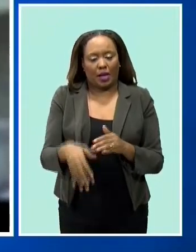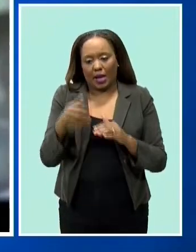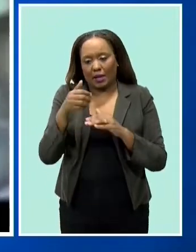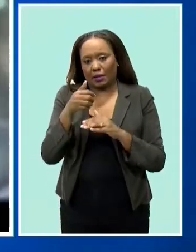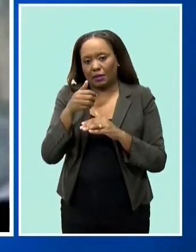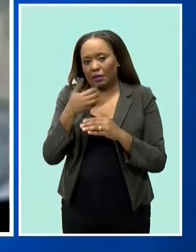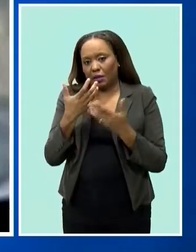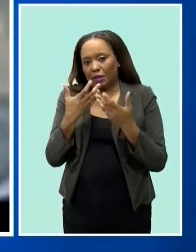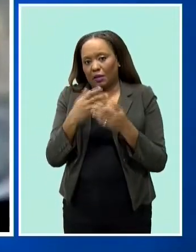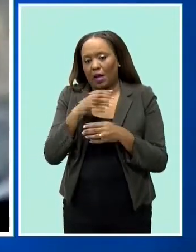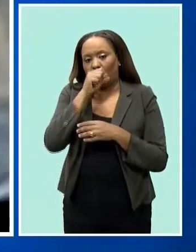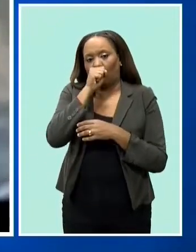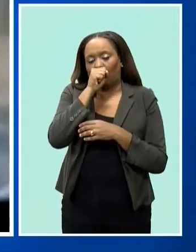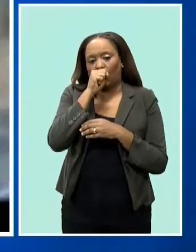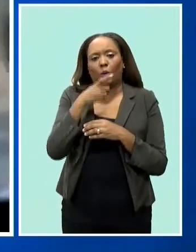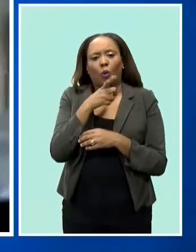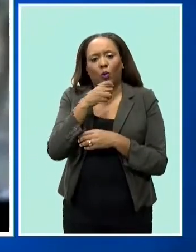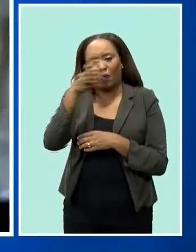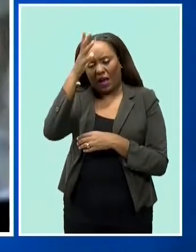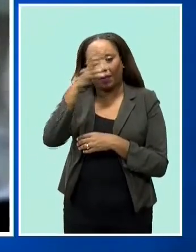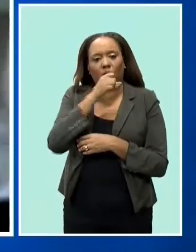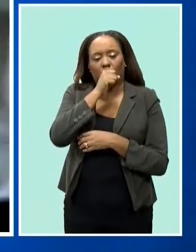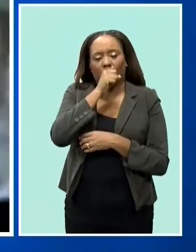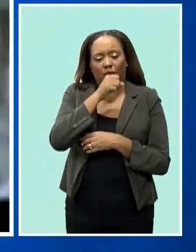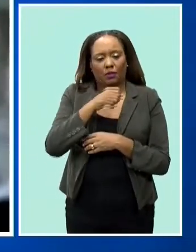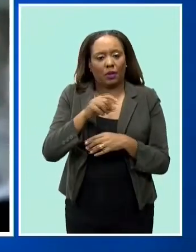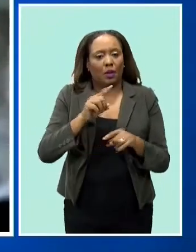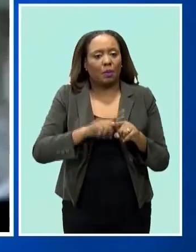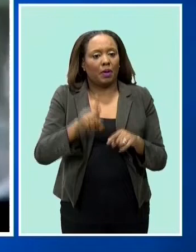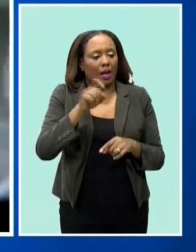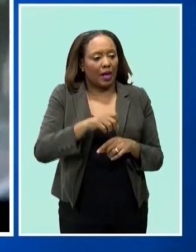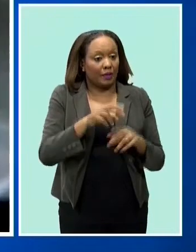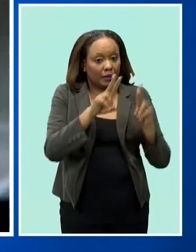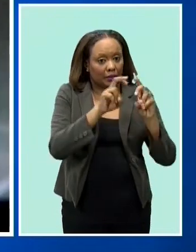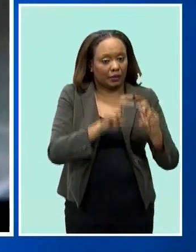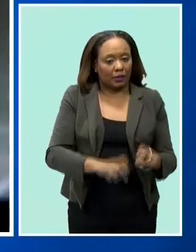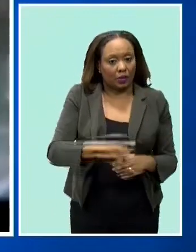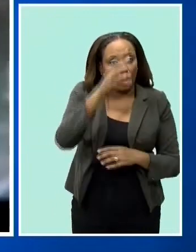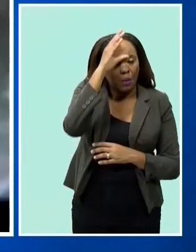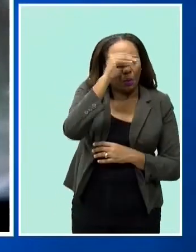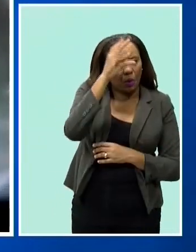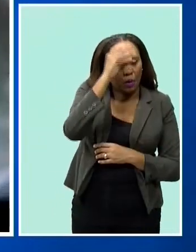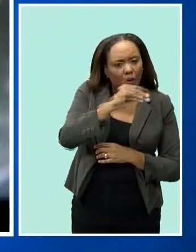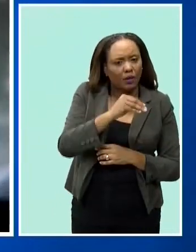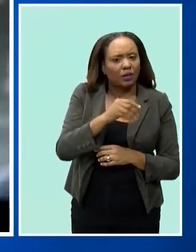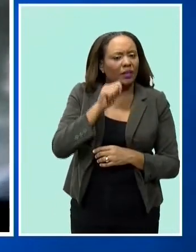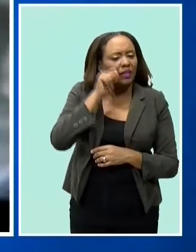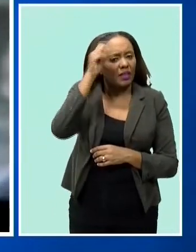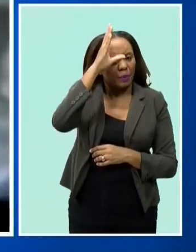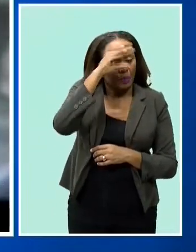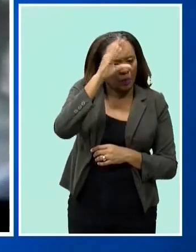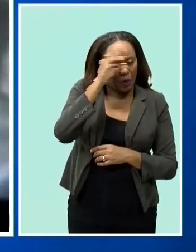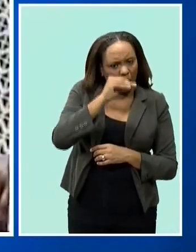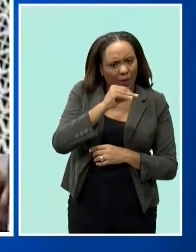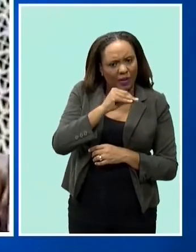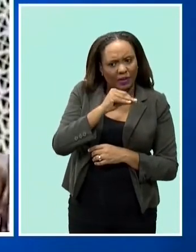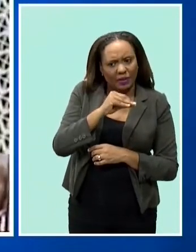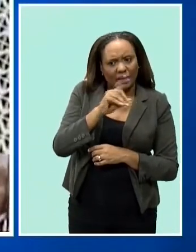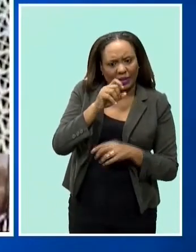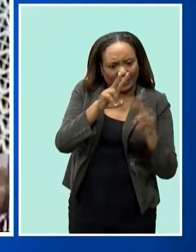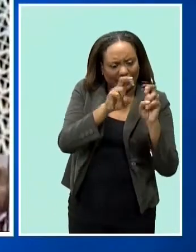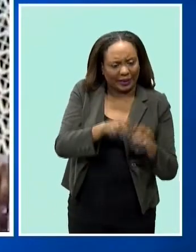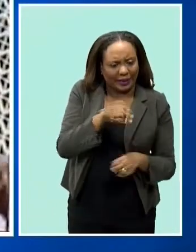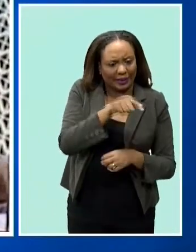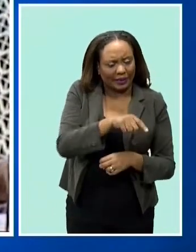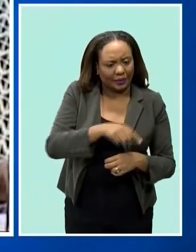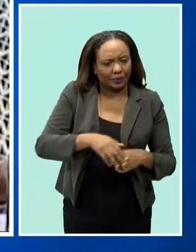She added that not enough focus is being placed on monitoring teenaged boys who impregnate girls. Is that these